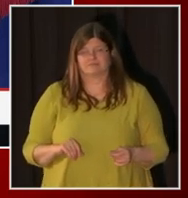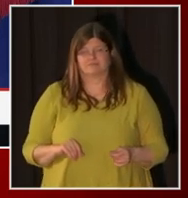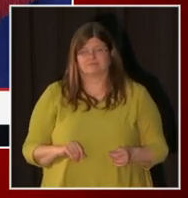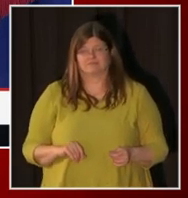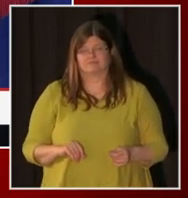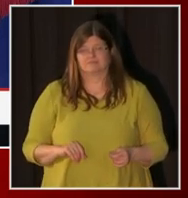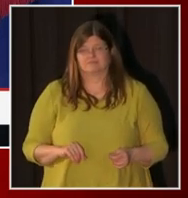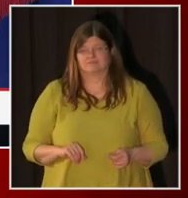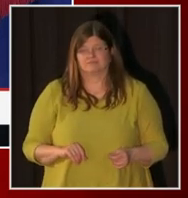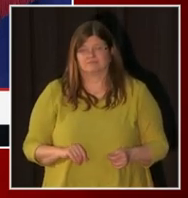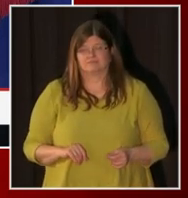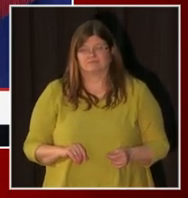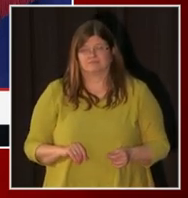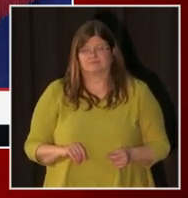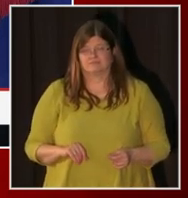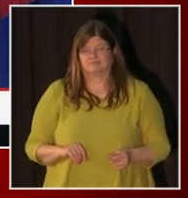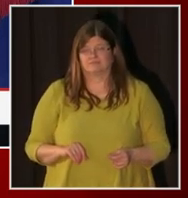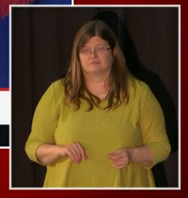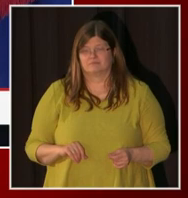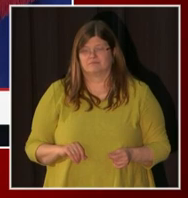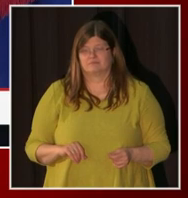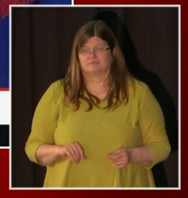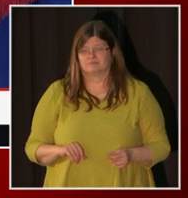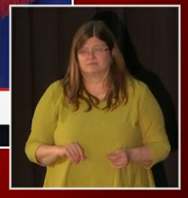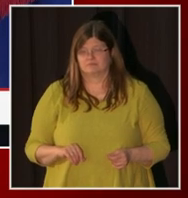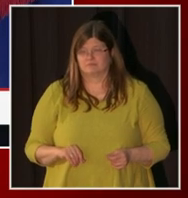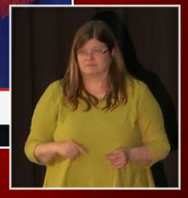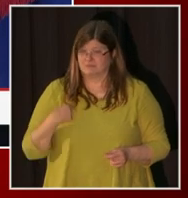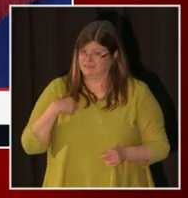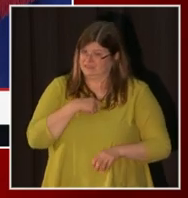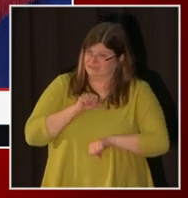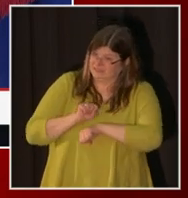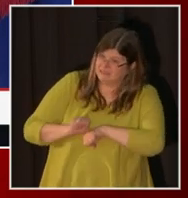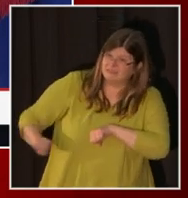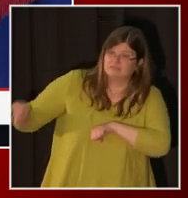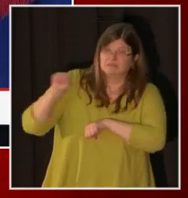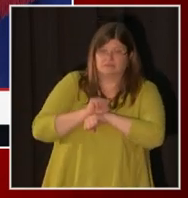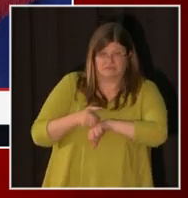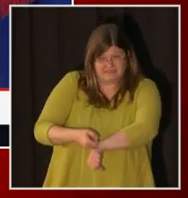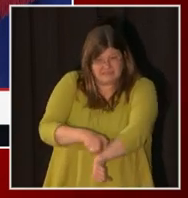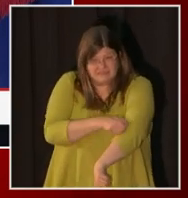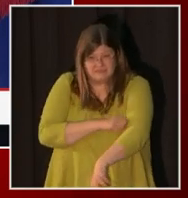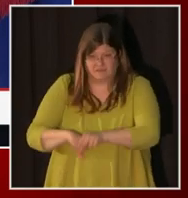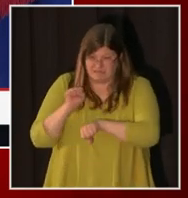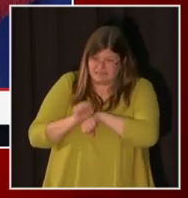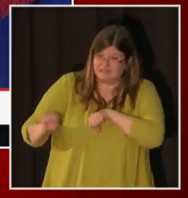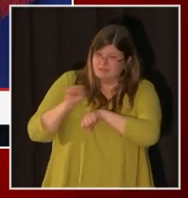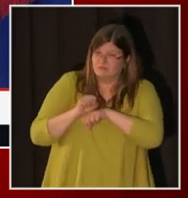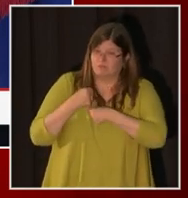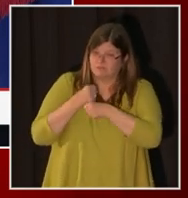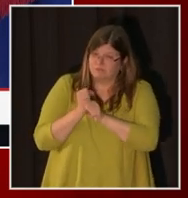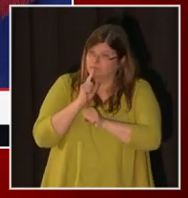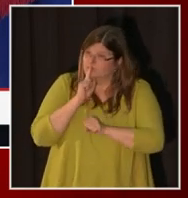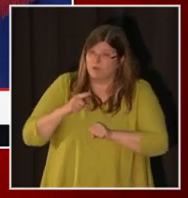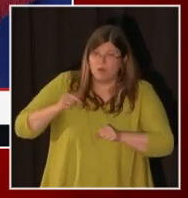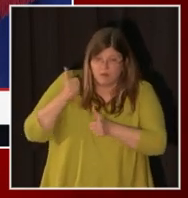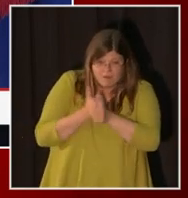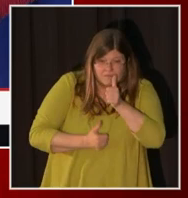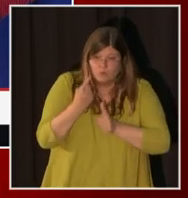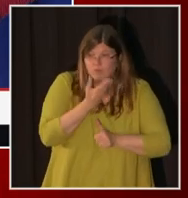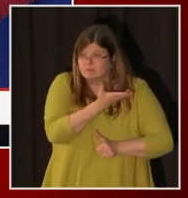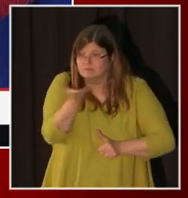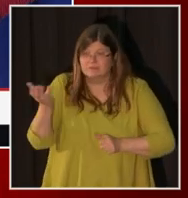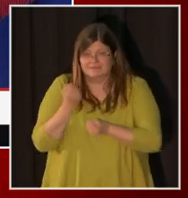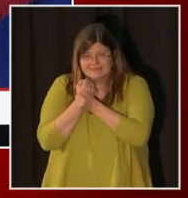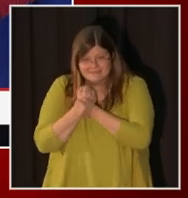going to do everything that we can to save vulnerable populations in Washington, D.C., and we're going to do